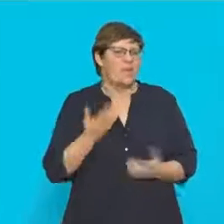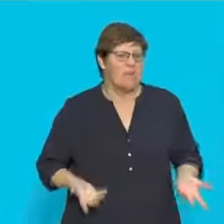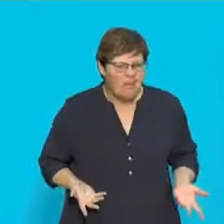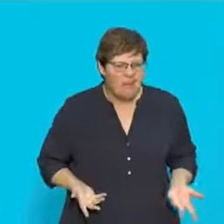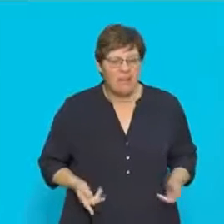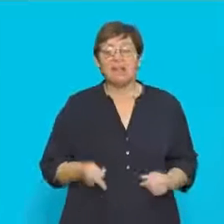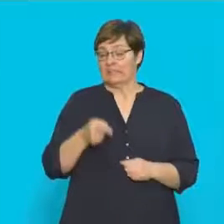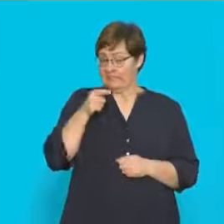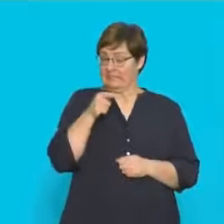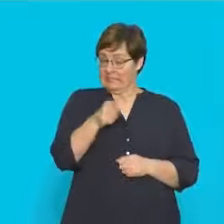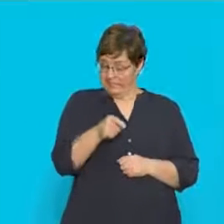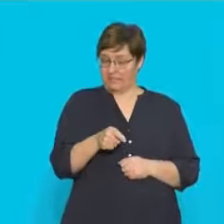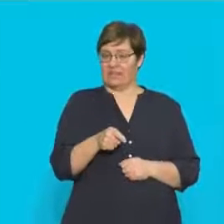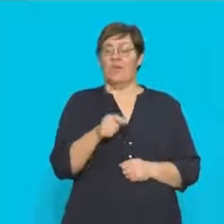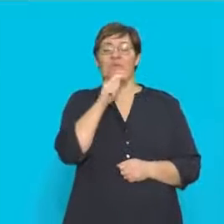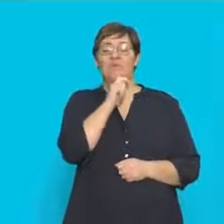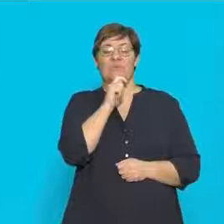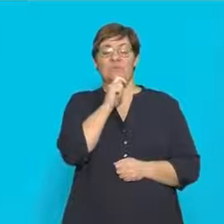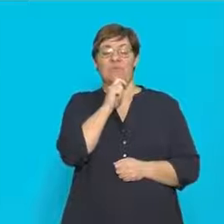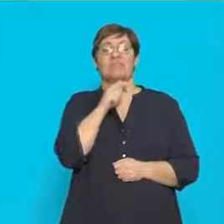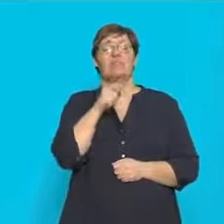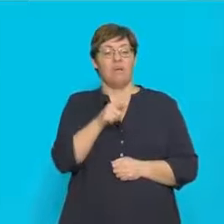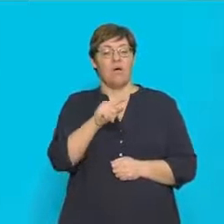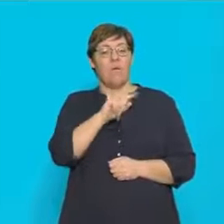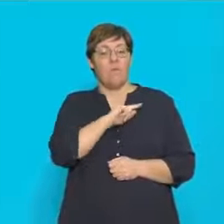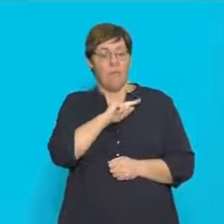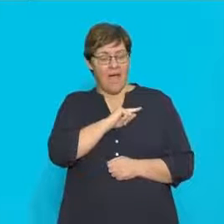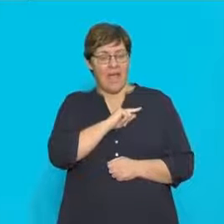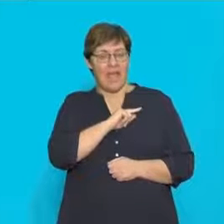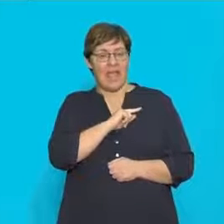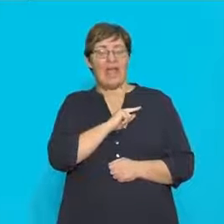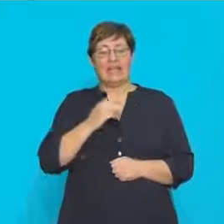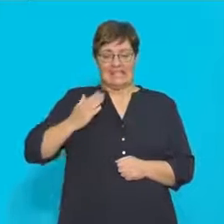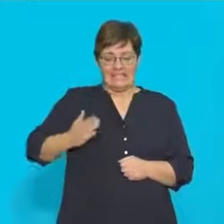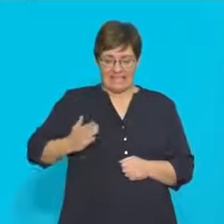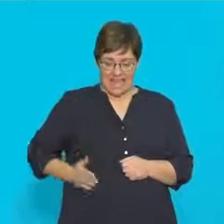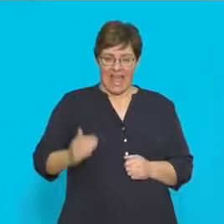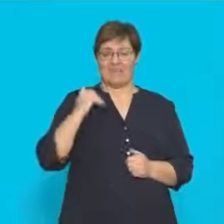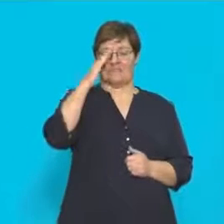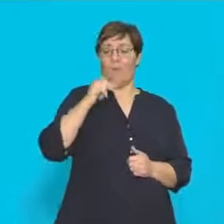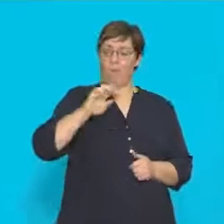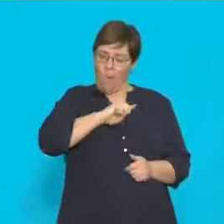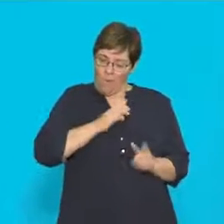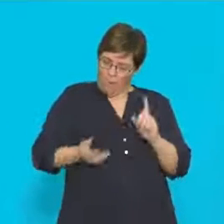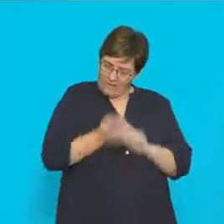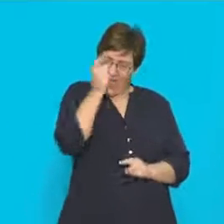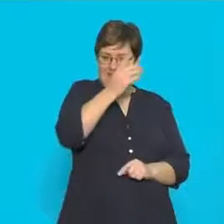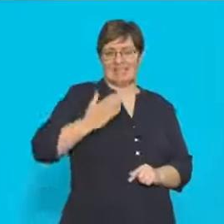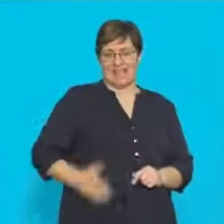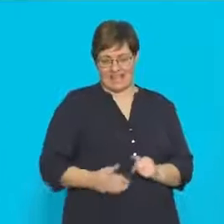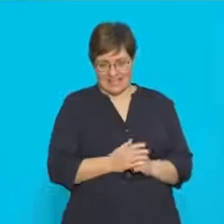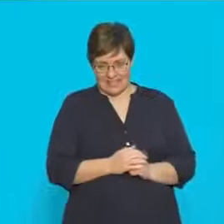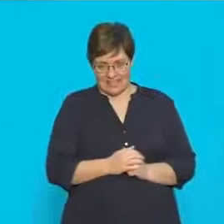C. This version of the sine rule has all the sides in the numerators, and we use